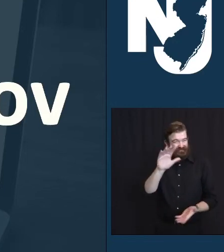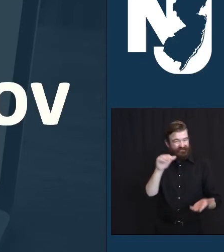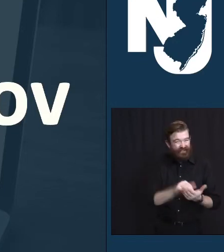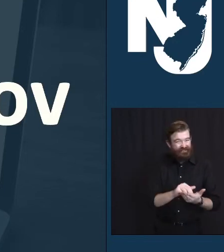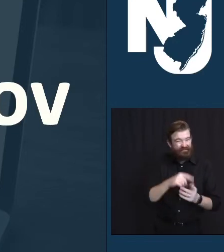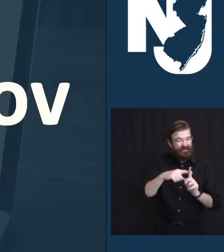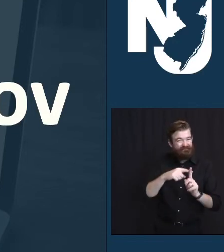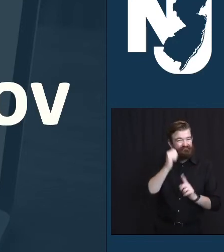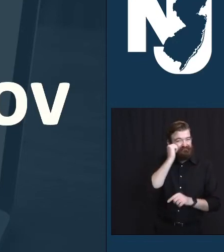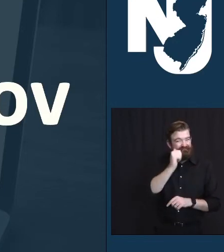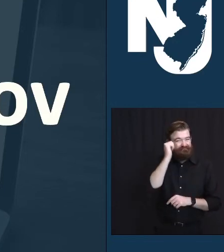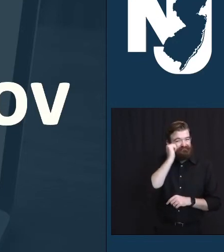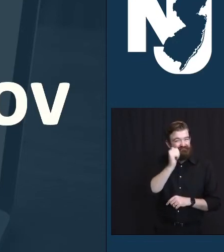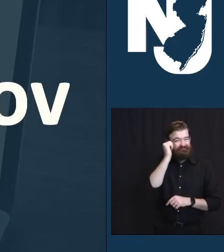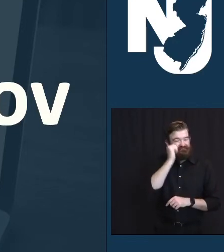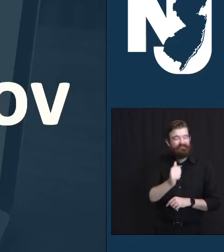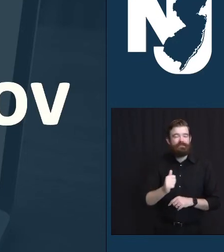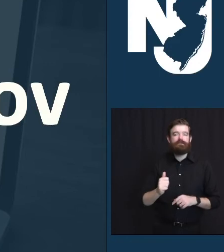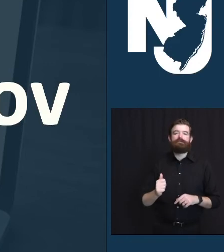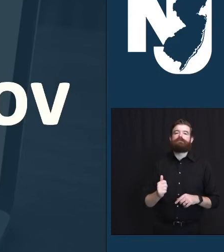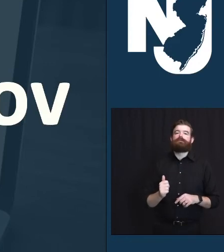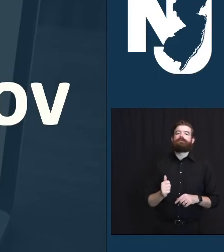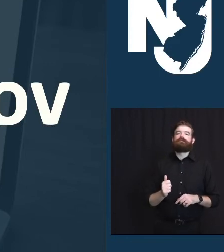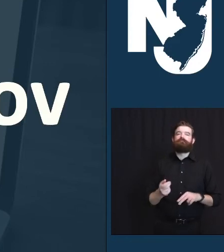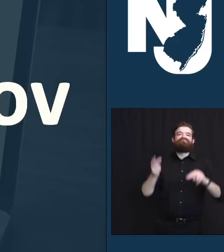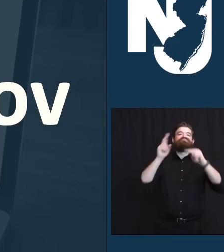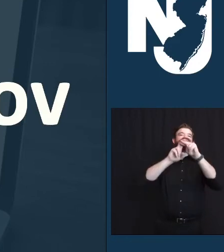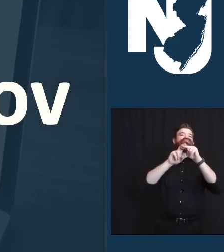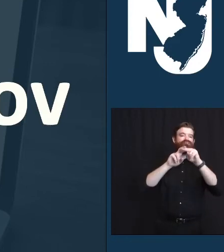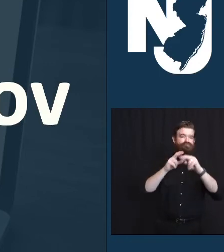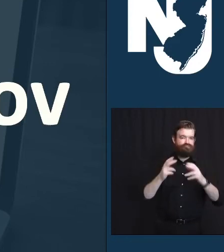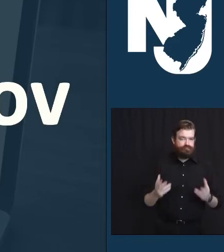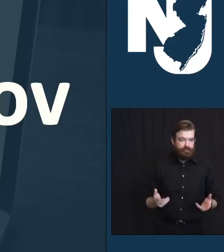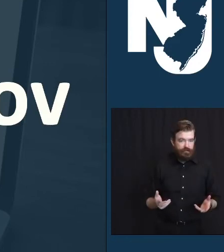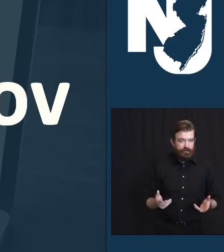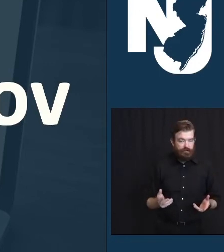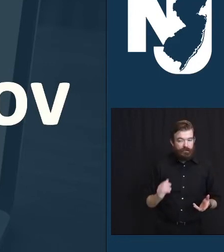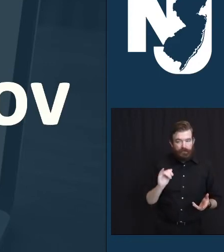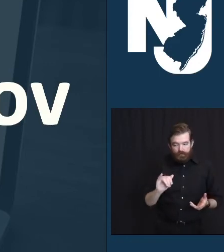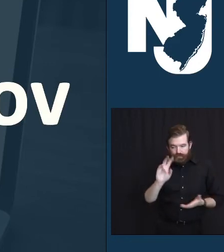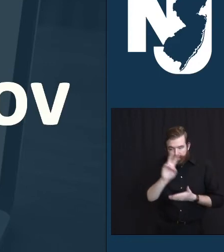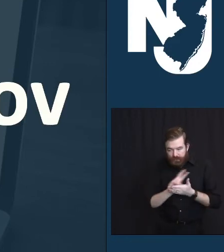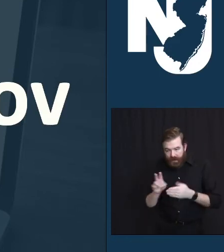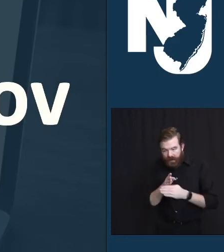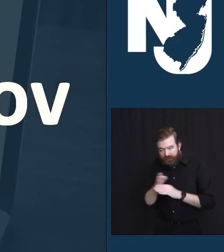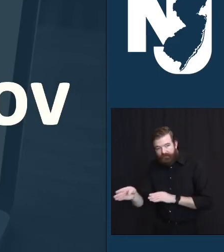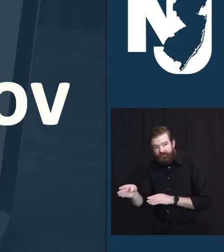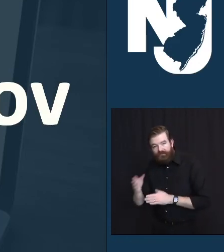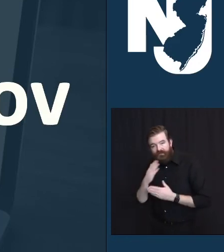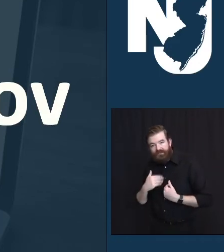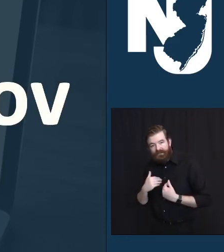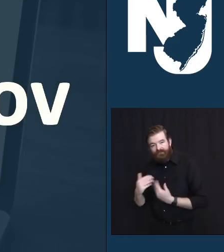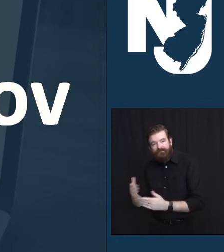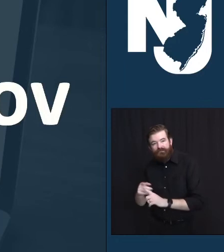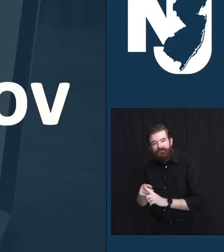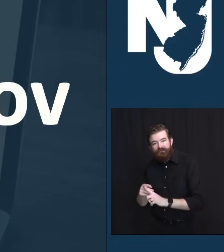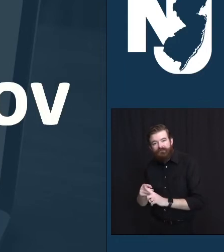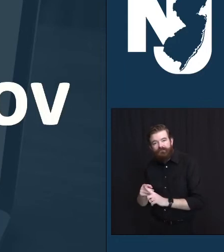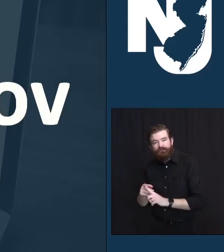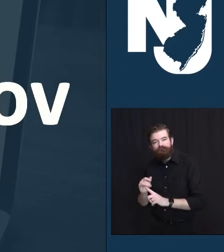those came, by the way, within the first 2 weeks after Thanksgiving, including both of the days we registered more than 6,000. Likewise, the number of patients